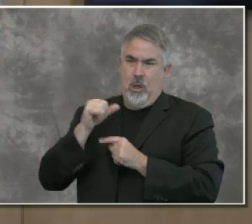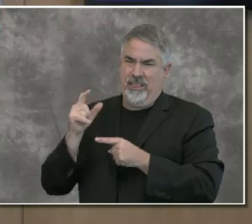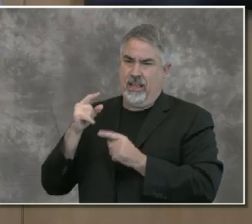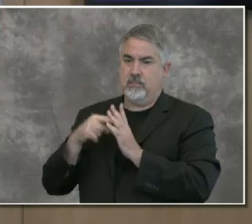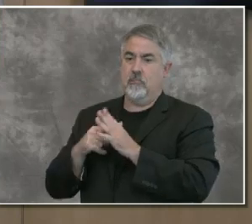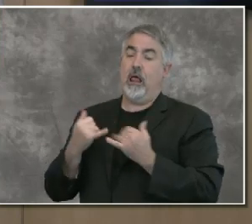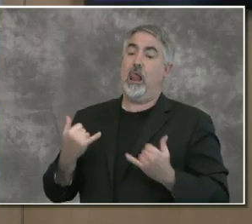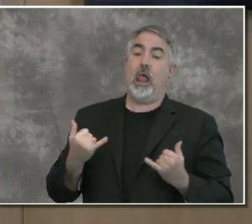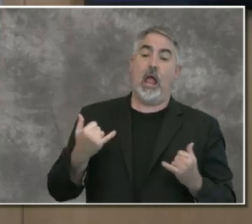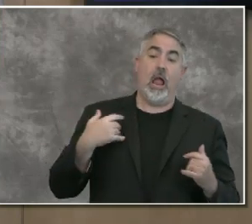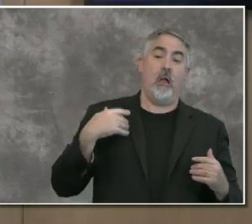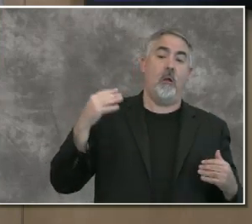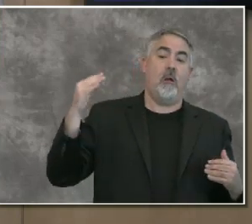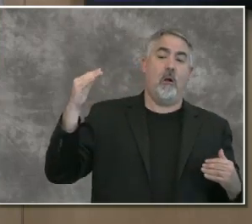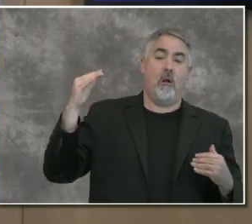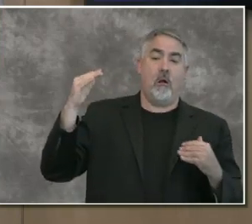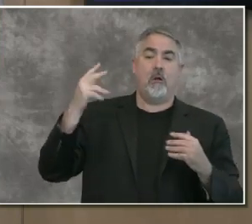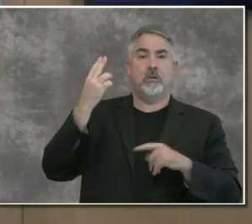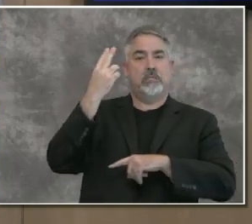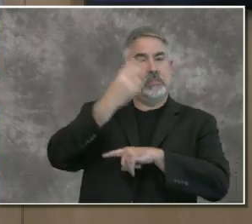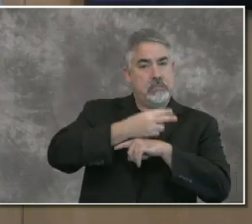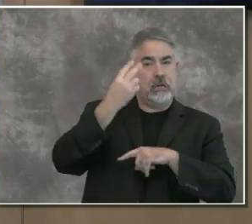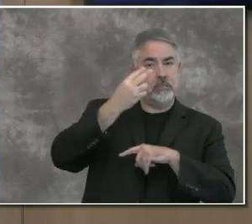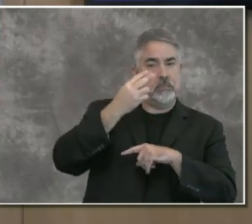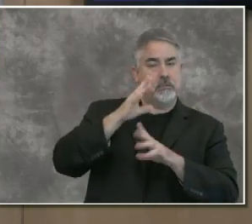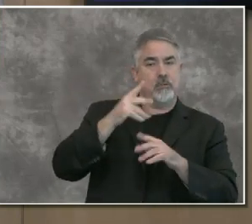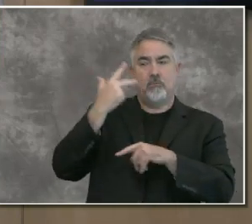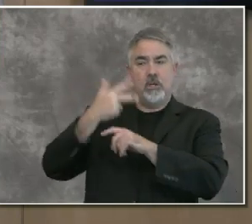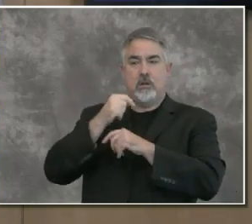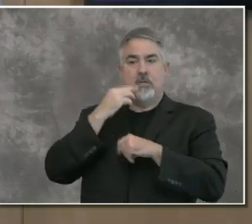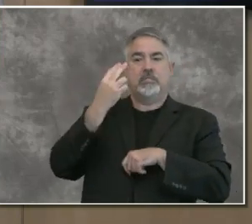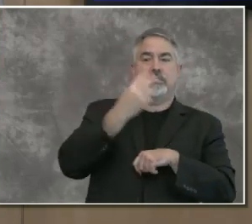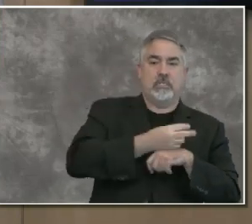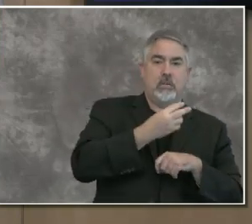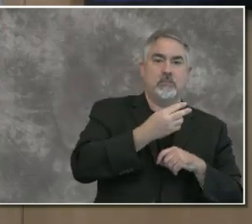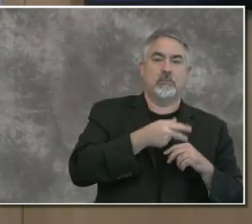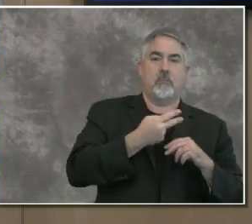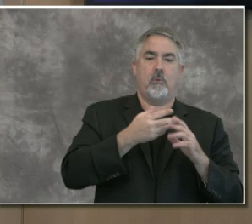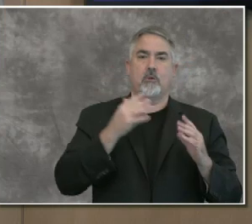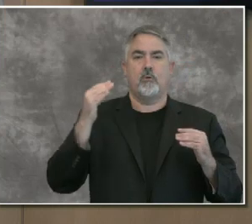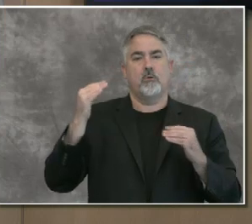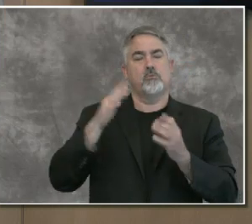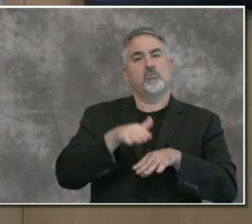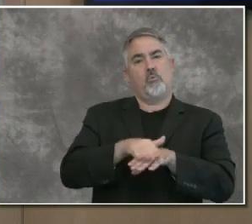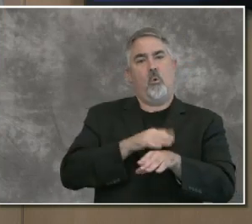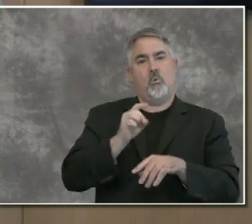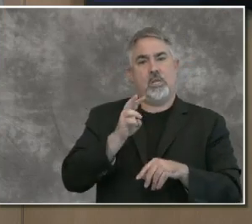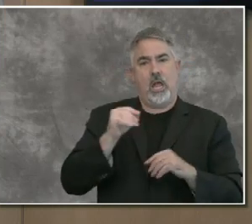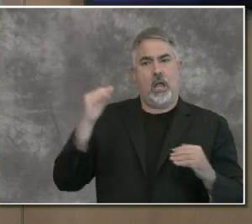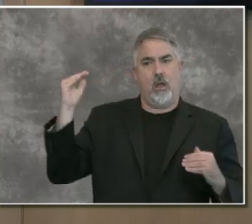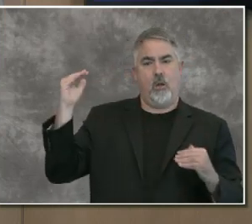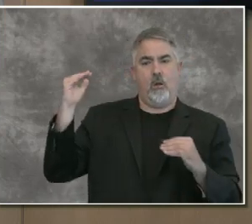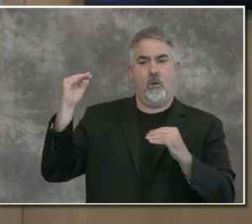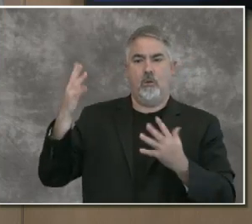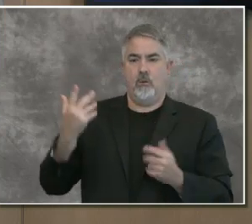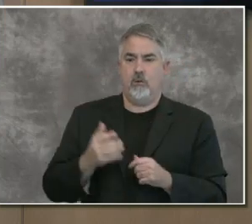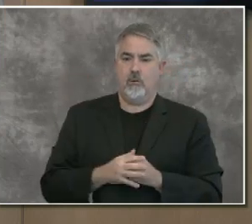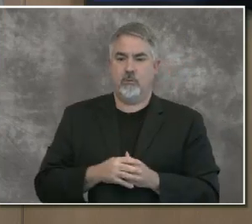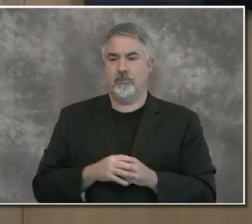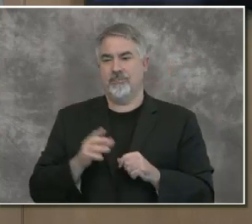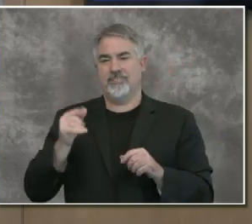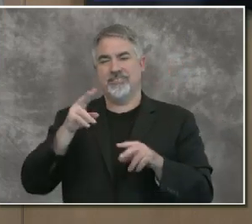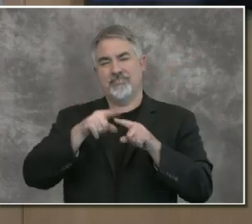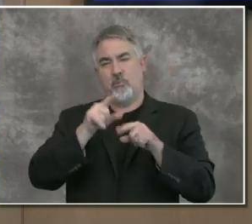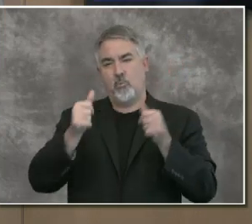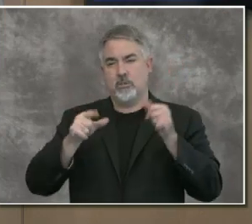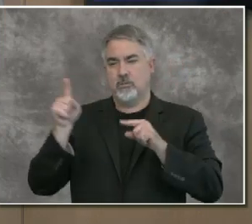cases, hospitalizations, and ICUs, somewhere between 5.2 and 5.8, depending upon which one you are looking at. But that